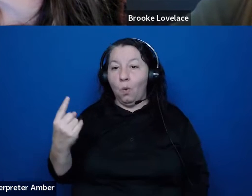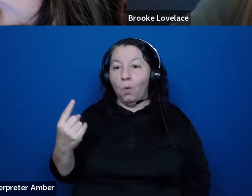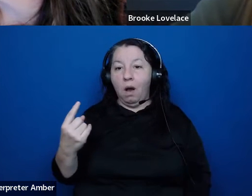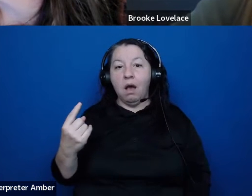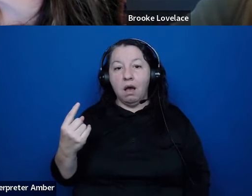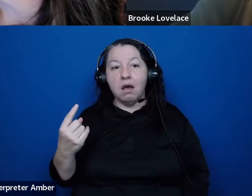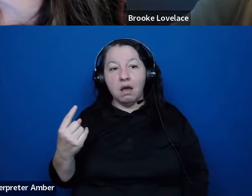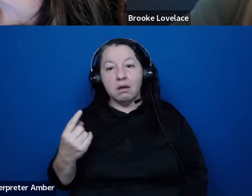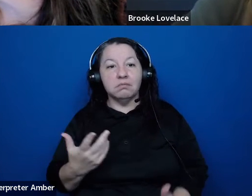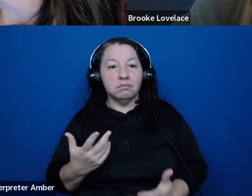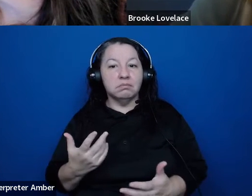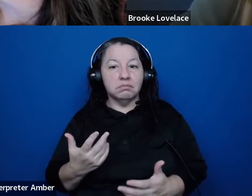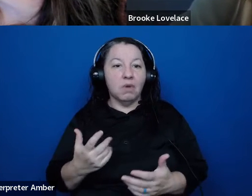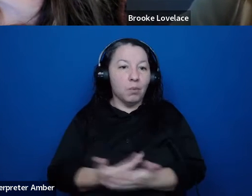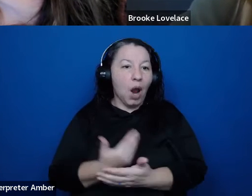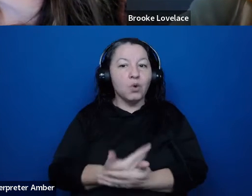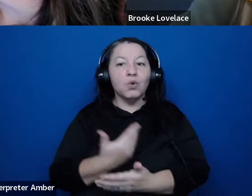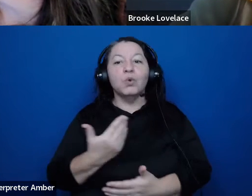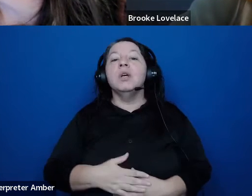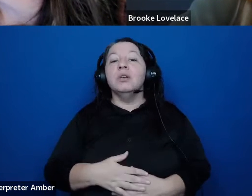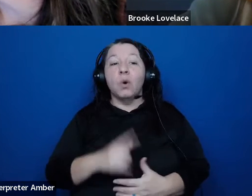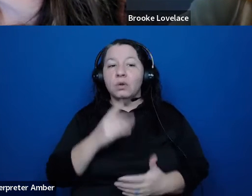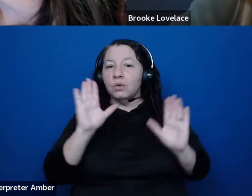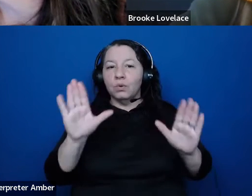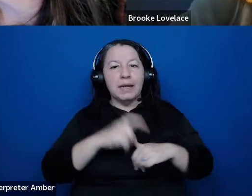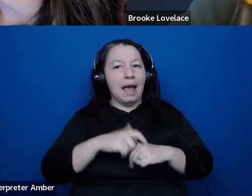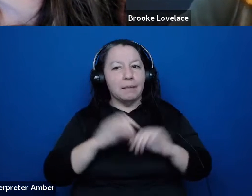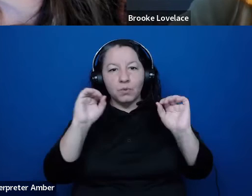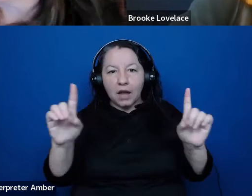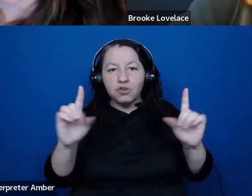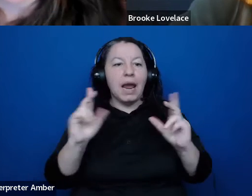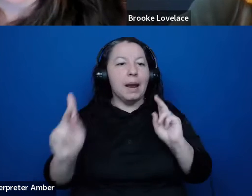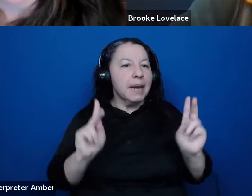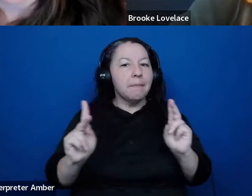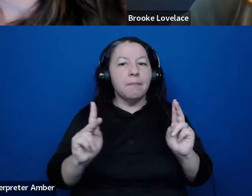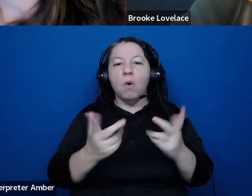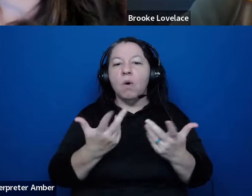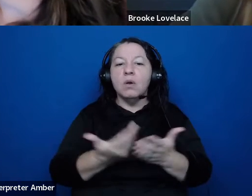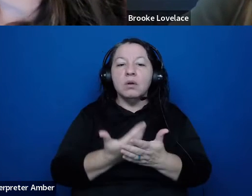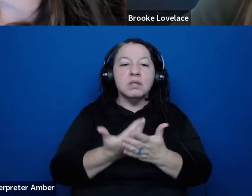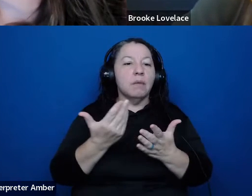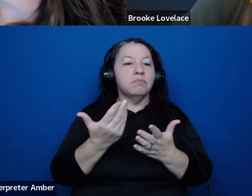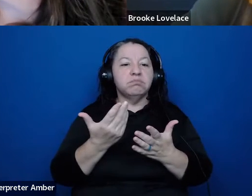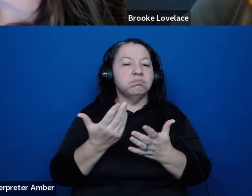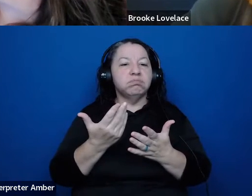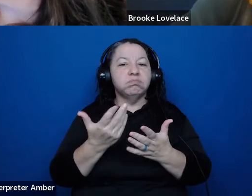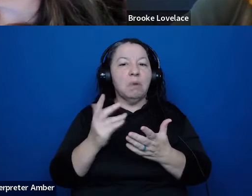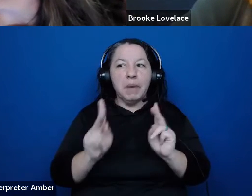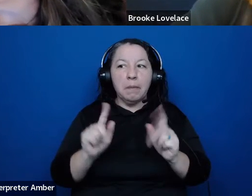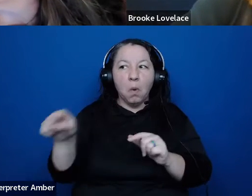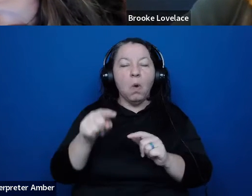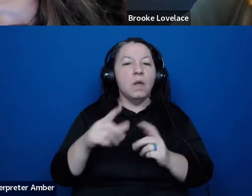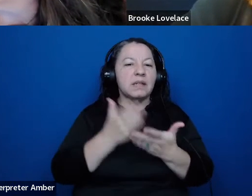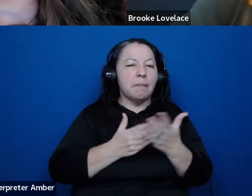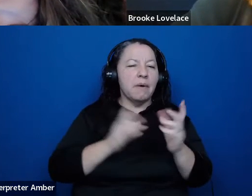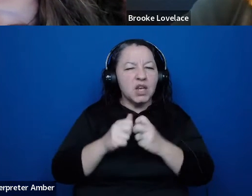great time to educate folks on what some of the issues are that we face in the disability community, and get out there and